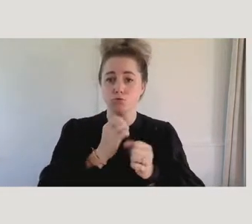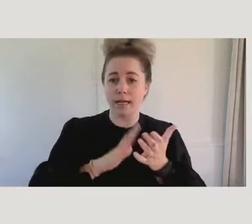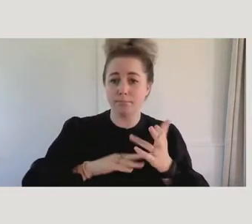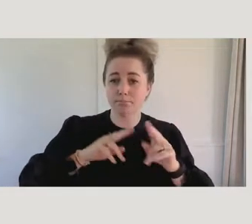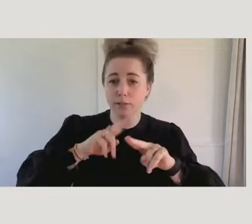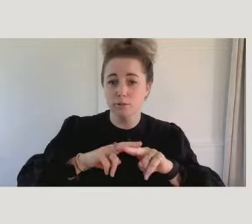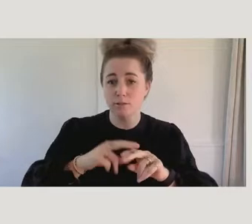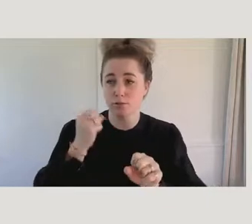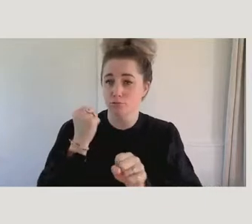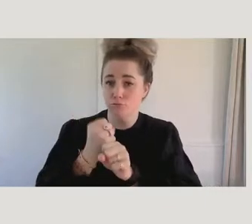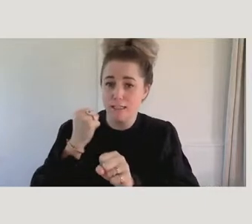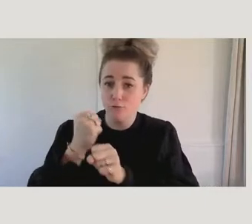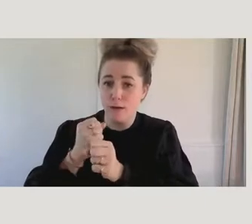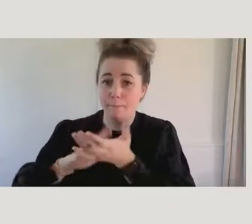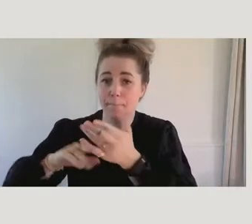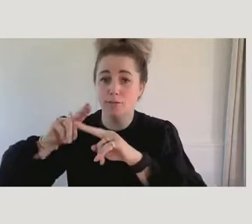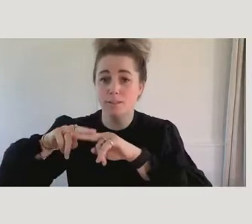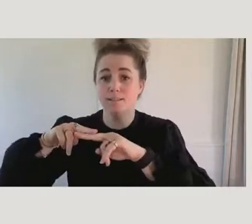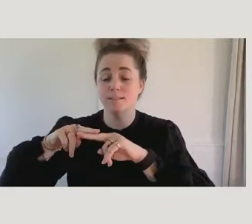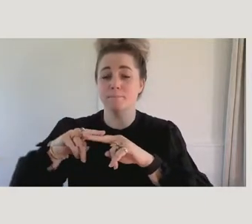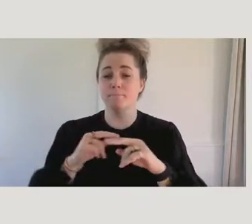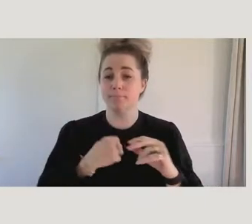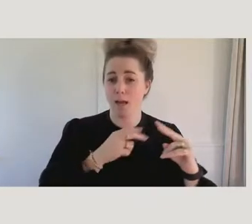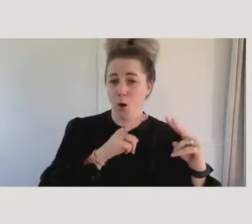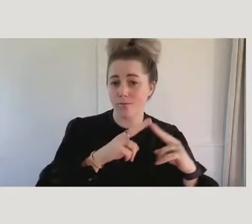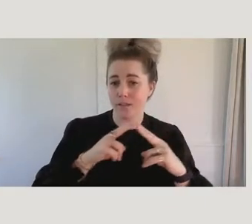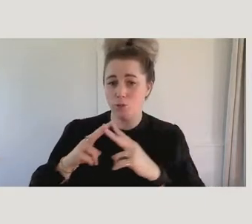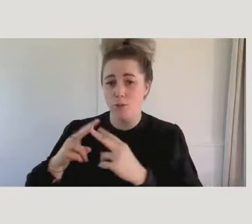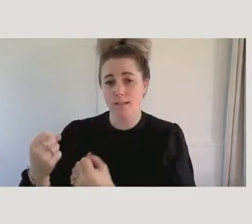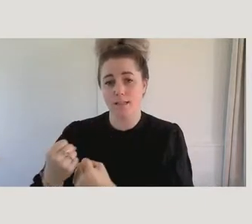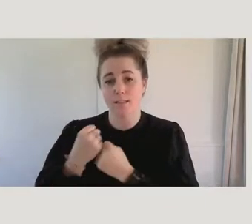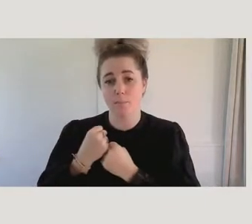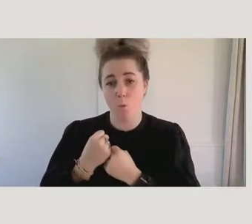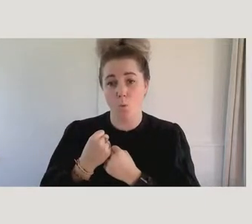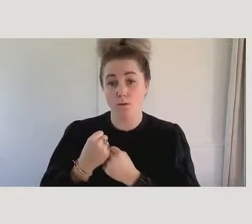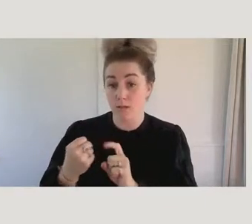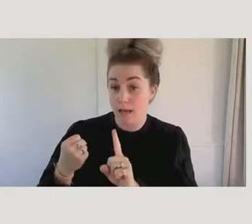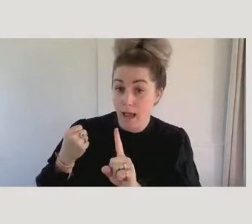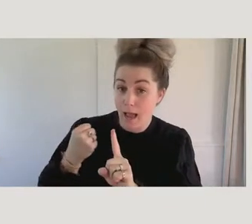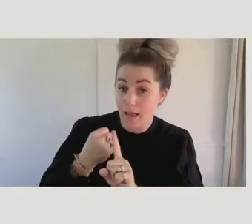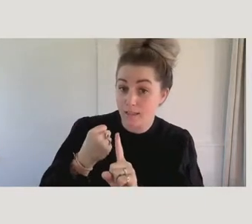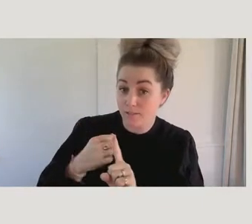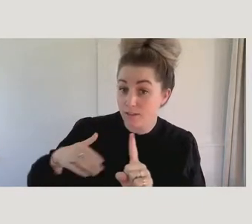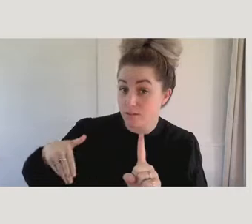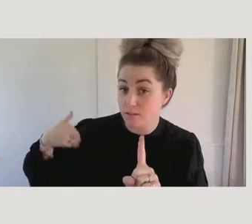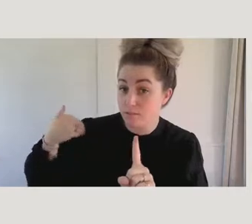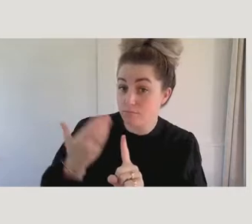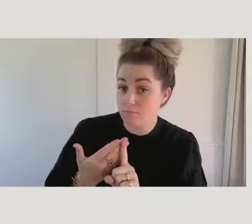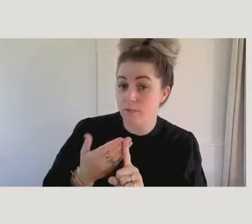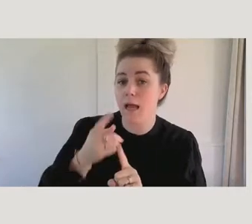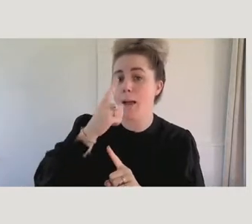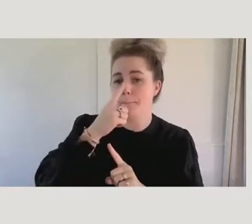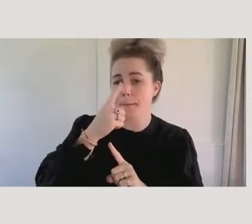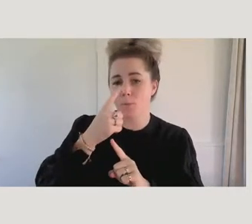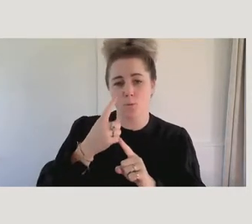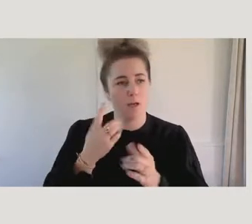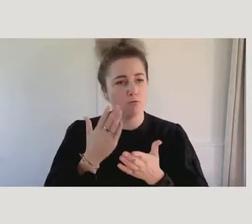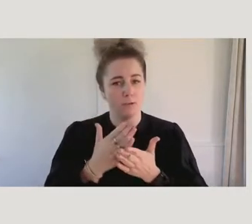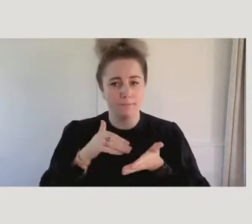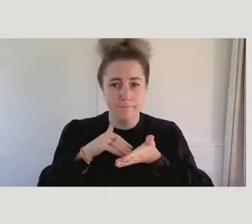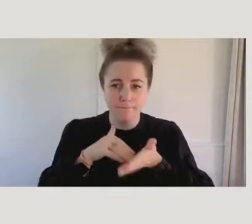grandparents our villagers that support us the activists those who laid the path for us all